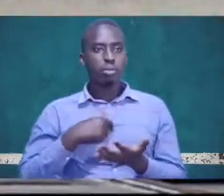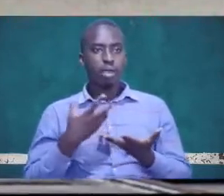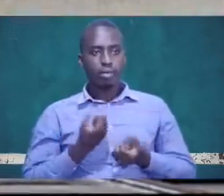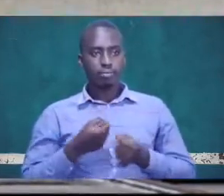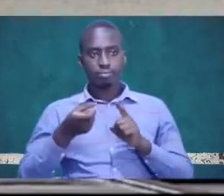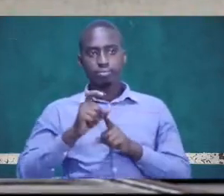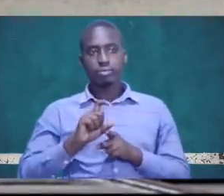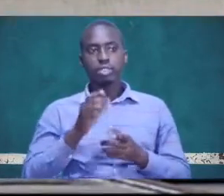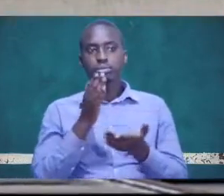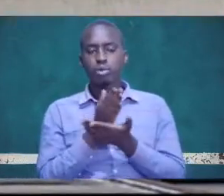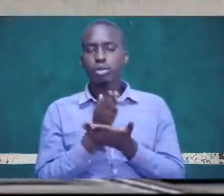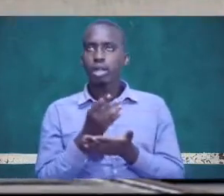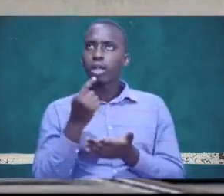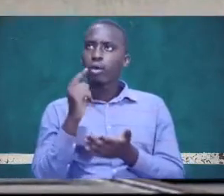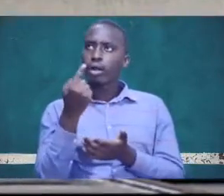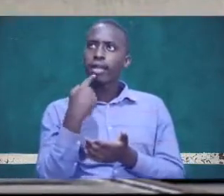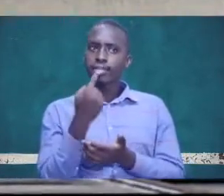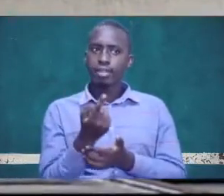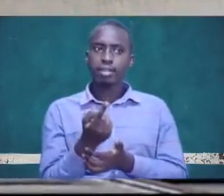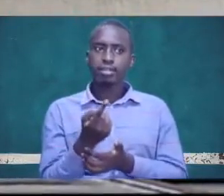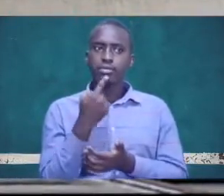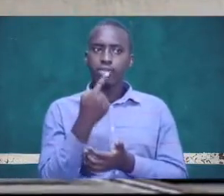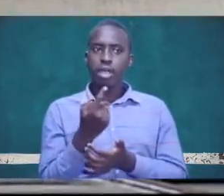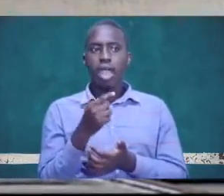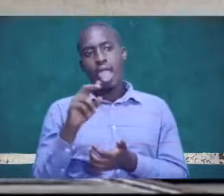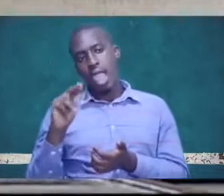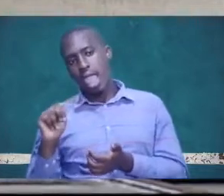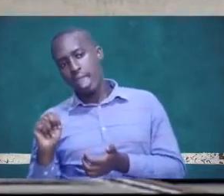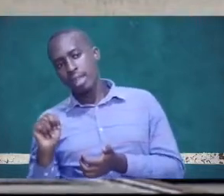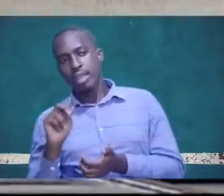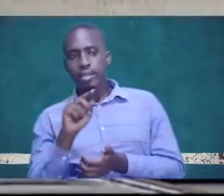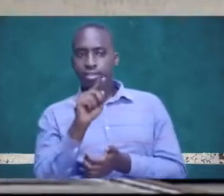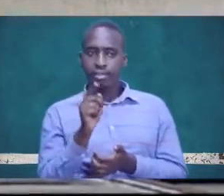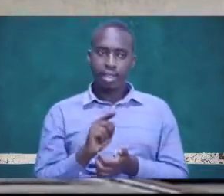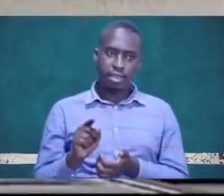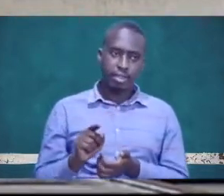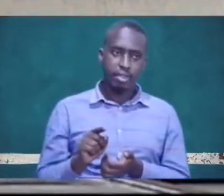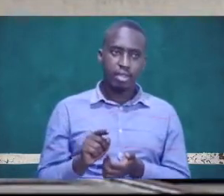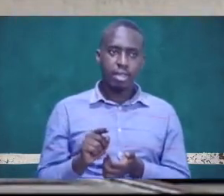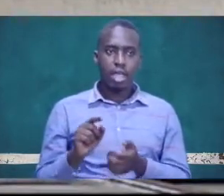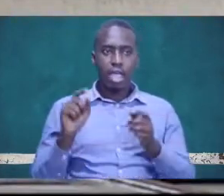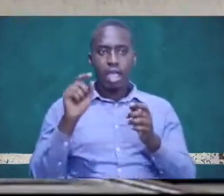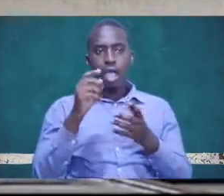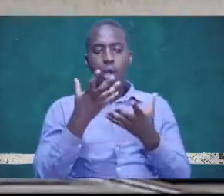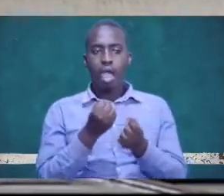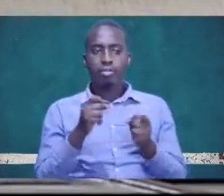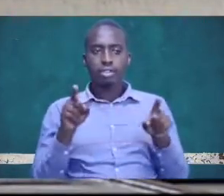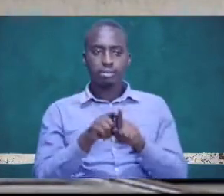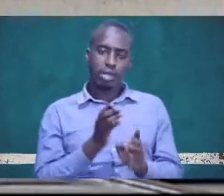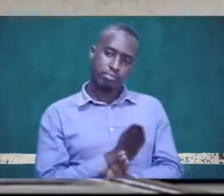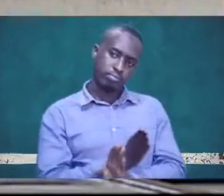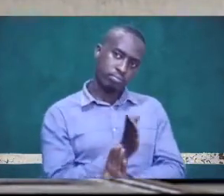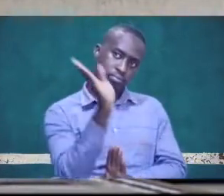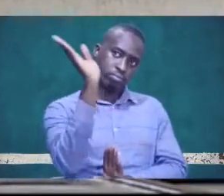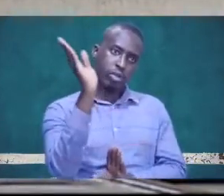added. The one that I said is an N, Z graph, whereby you have this line, of course